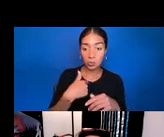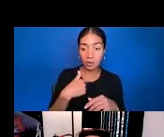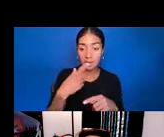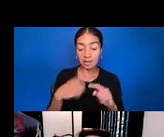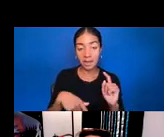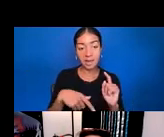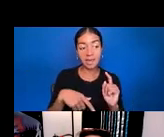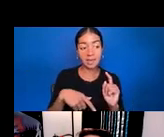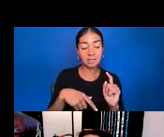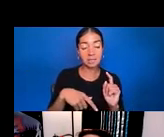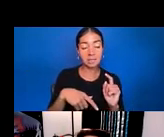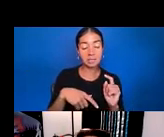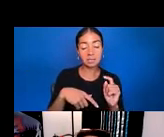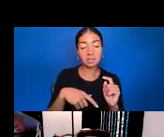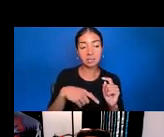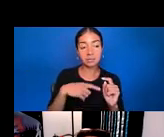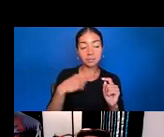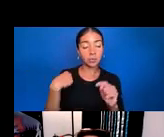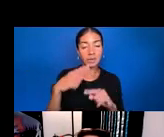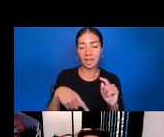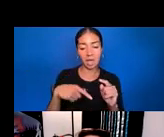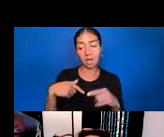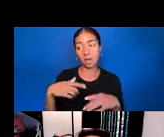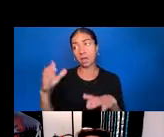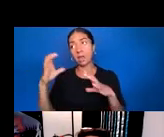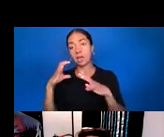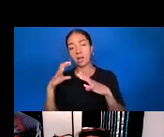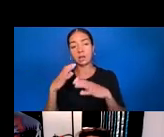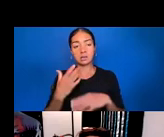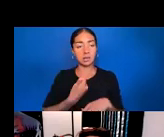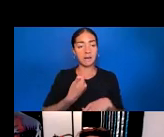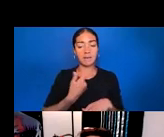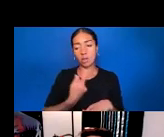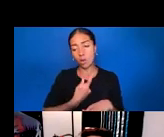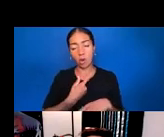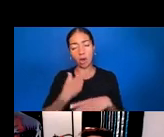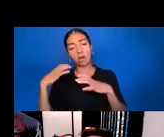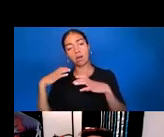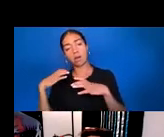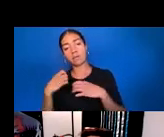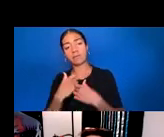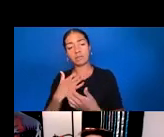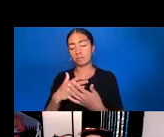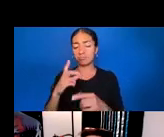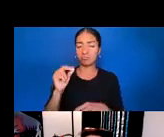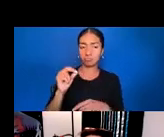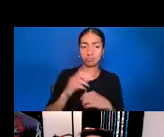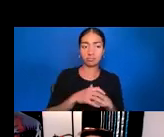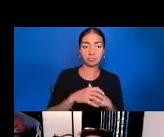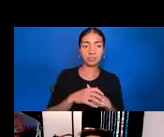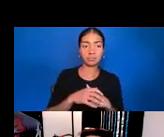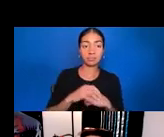do all of it by ourselves. triggers related to